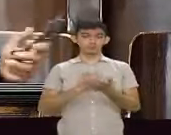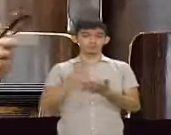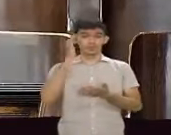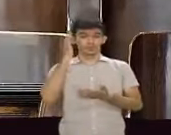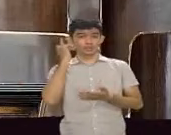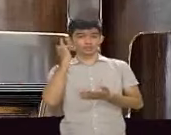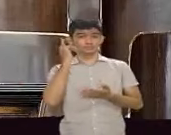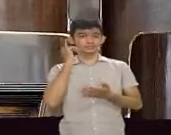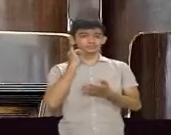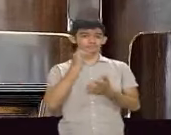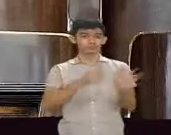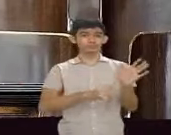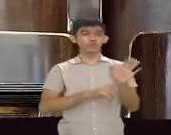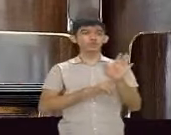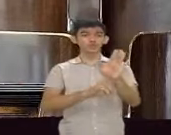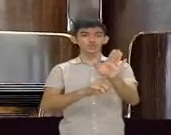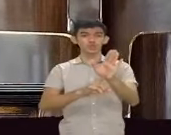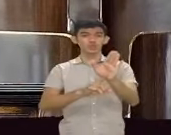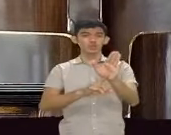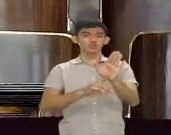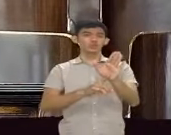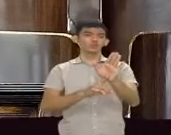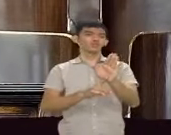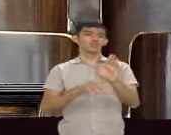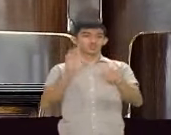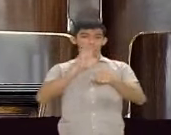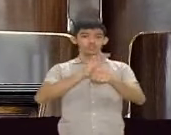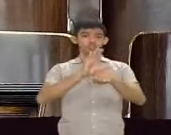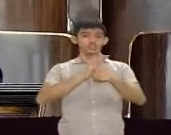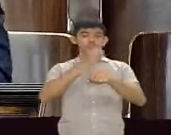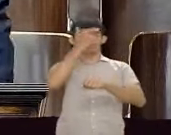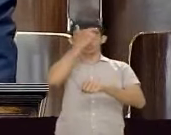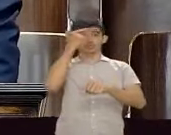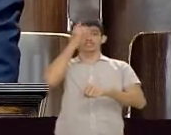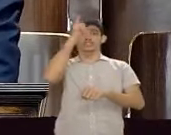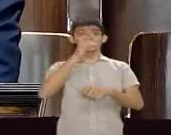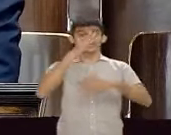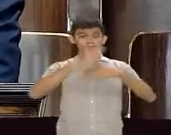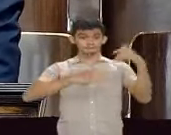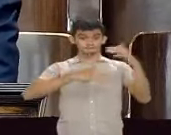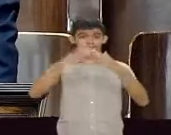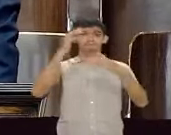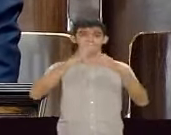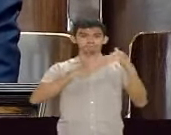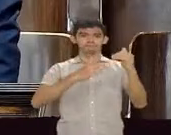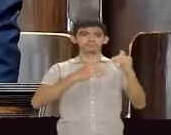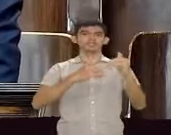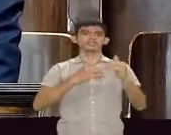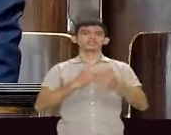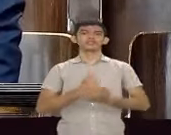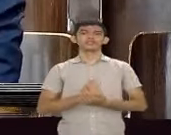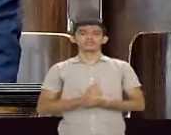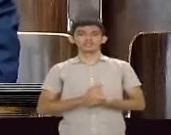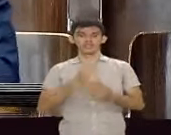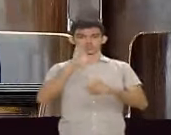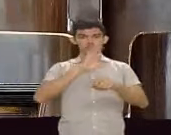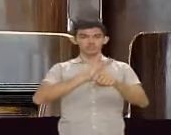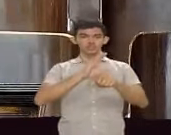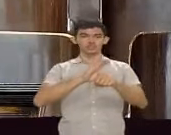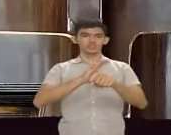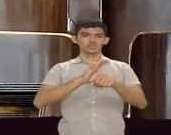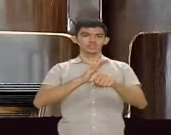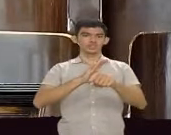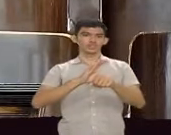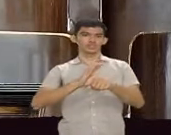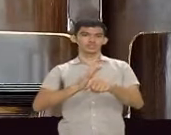why we promote church? Because it is God's design. You know why we promote marriage? Because it is God's design. Even